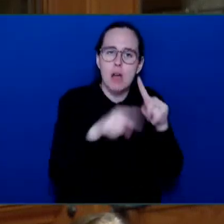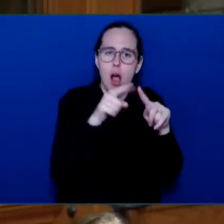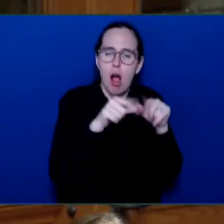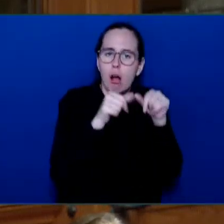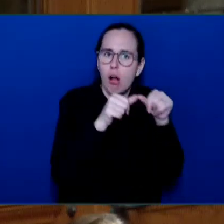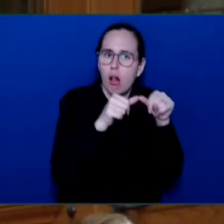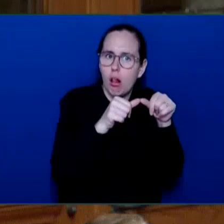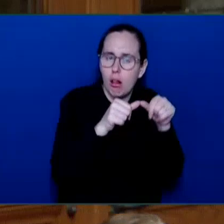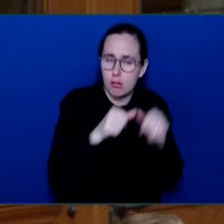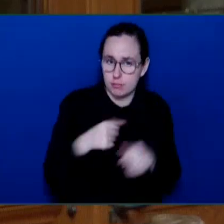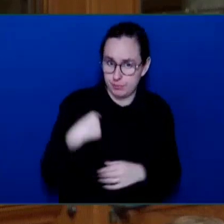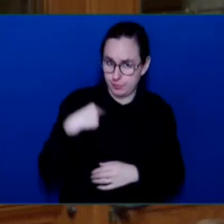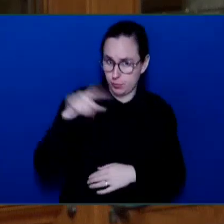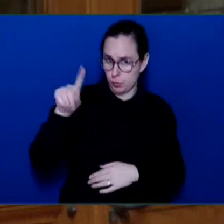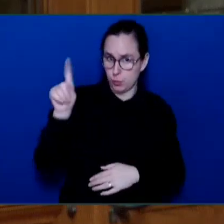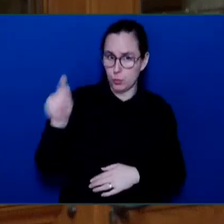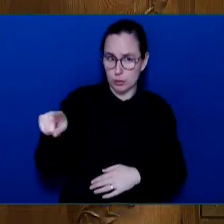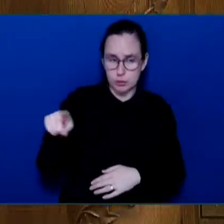Basic Income Panel report?